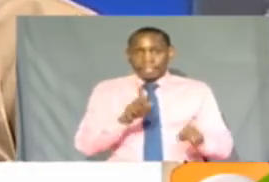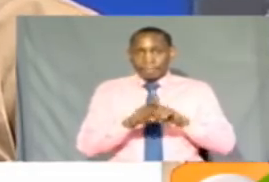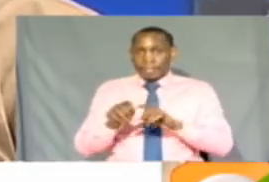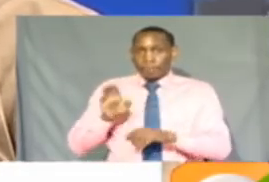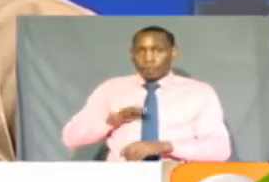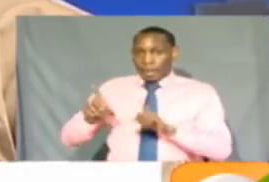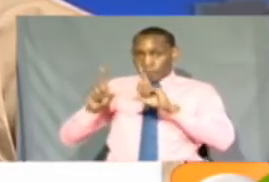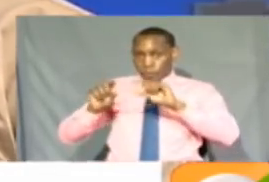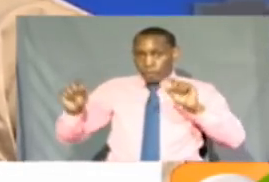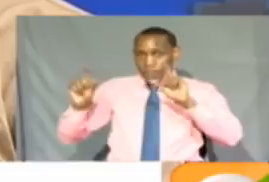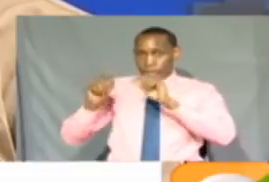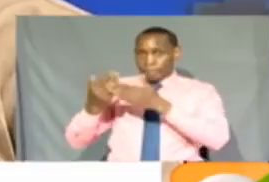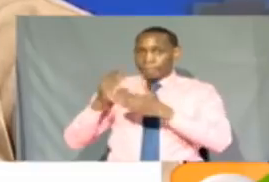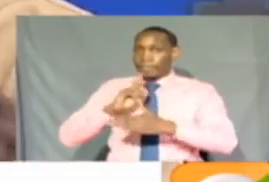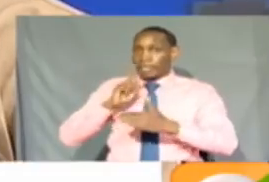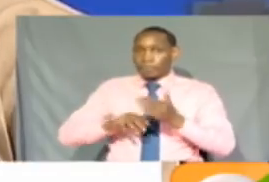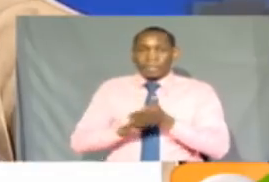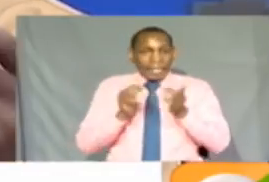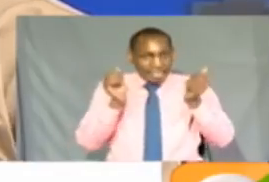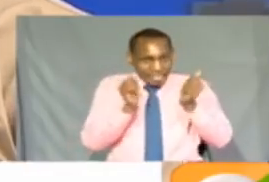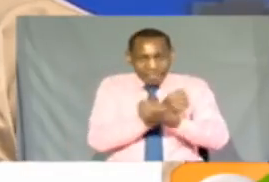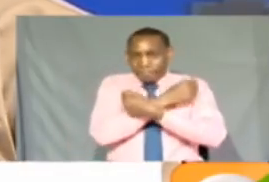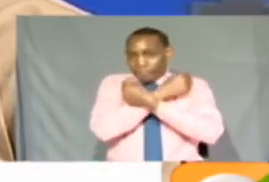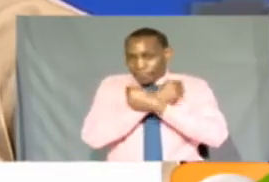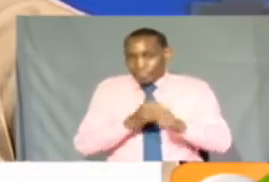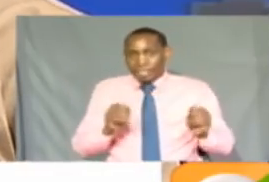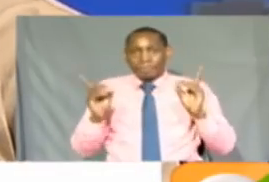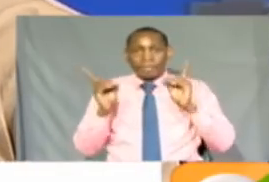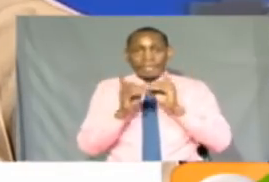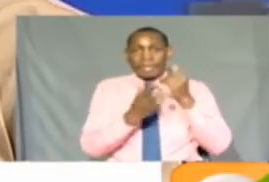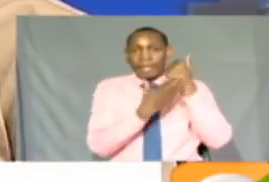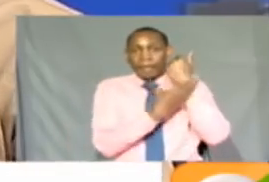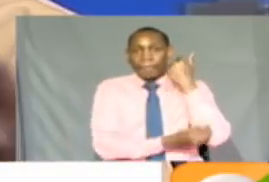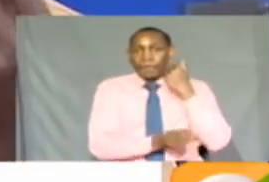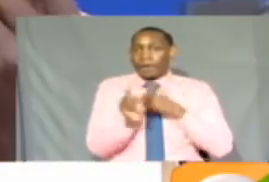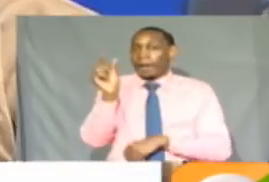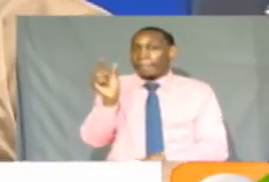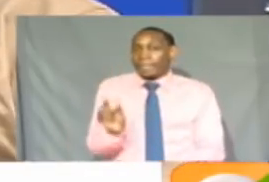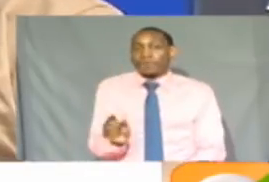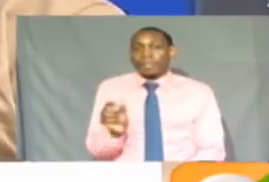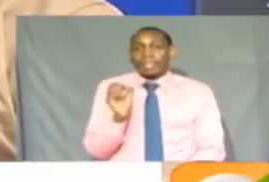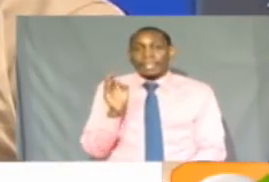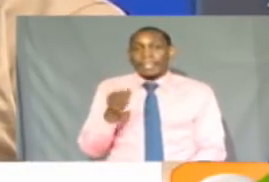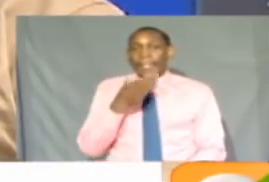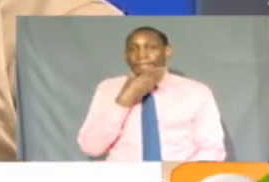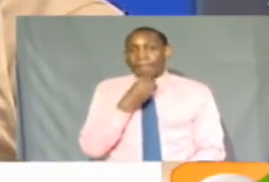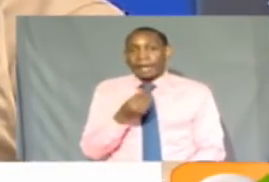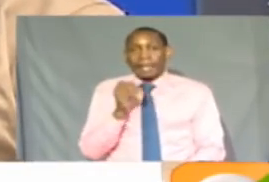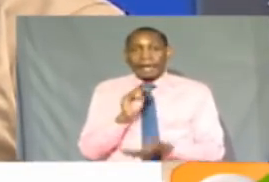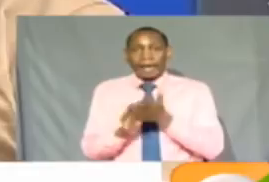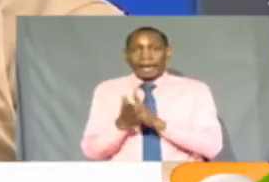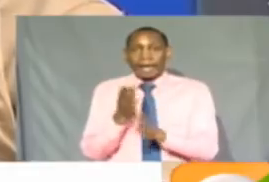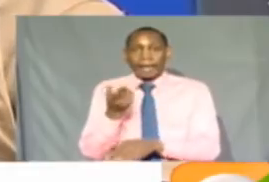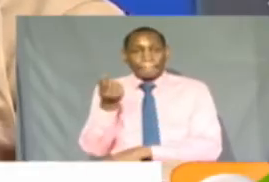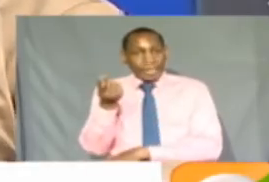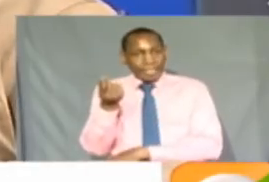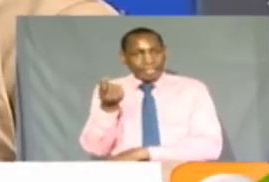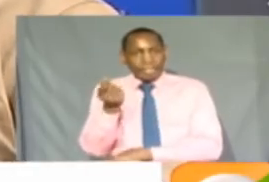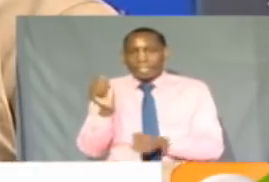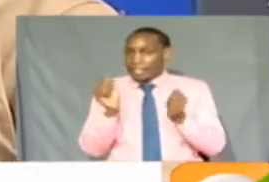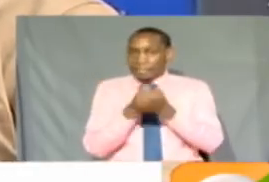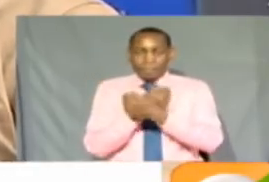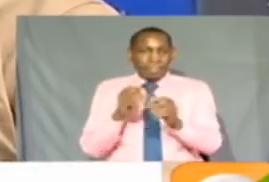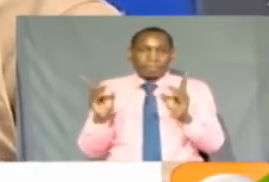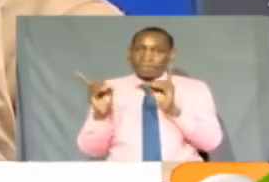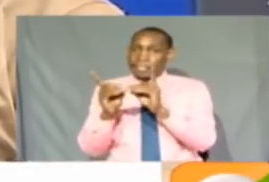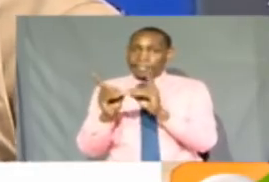has said, he cannot date a poor man. Like if the guy doesn't have money, right, he cannot